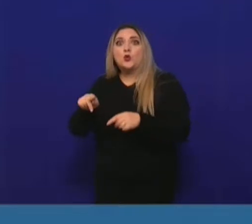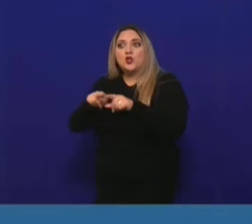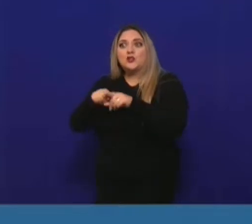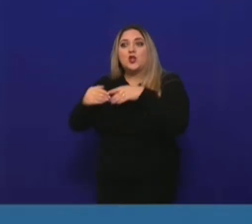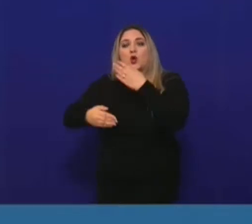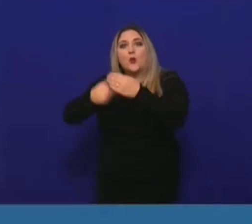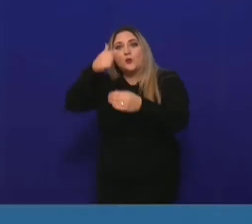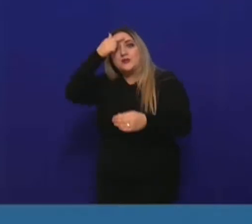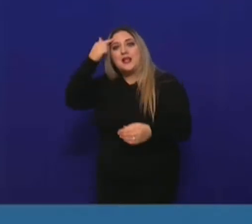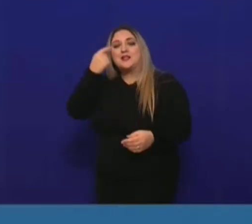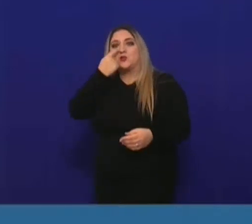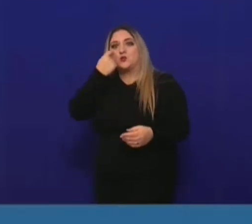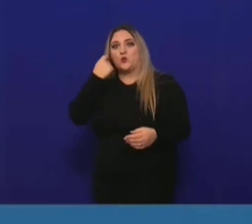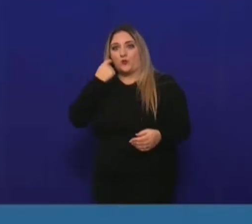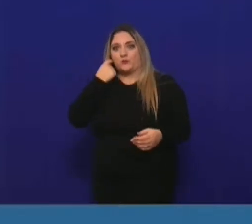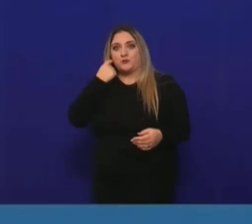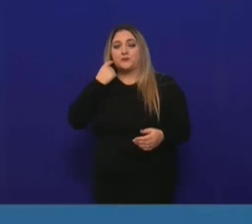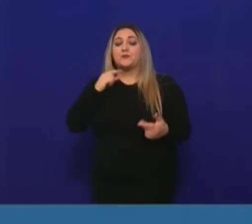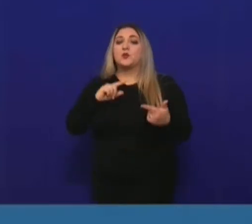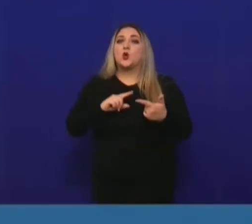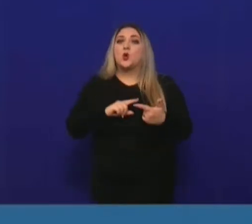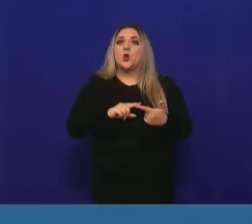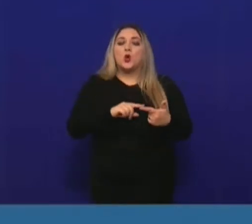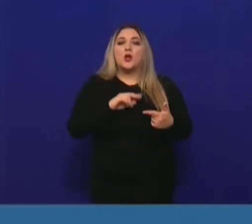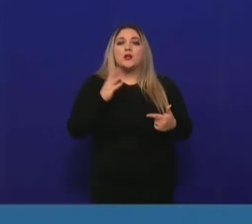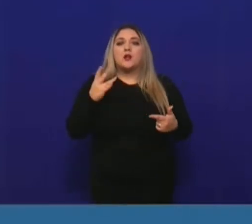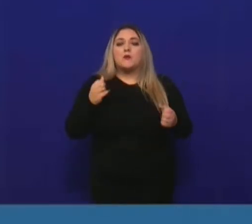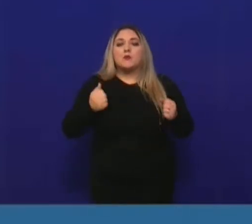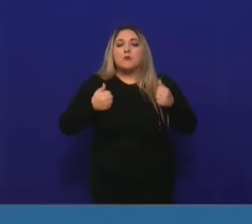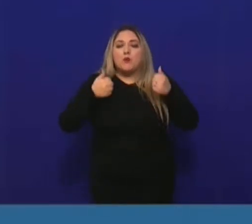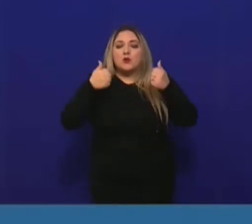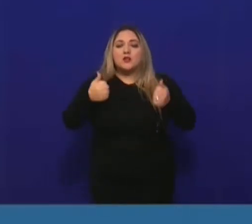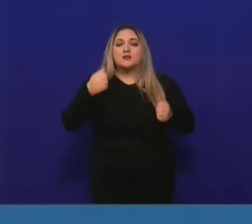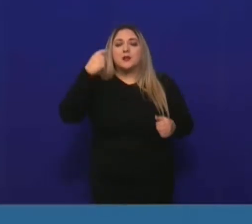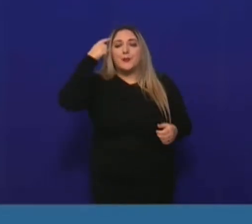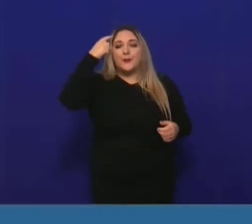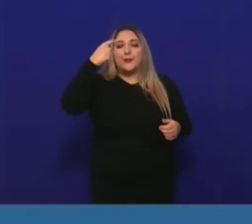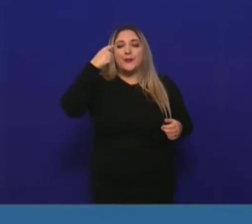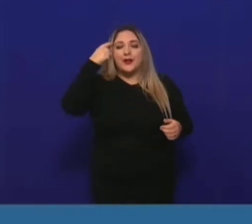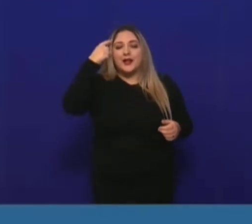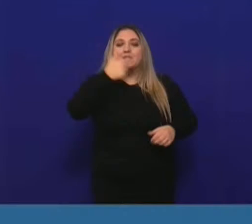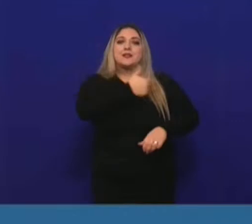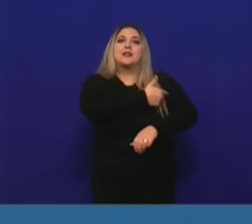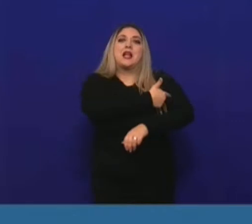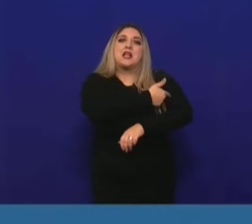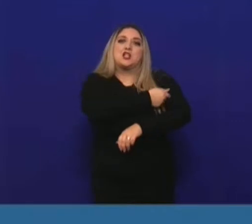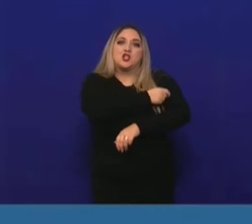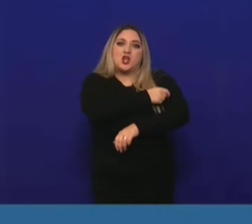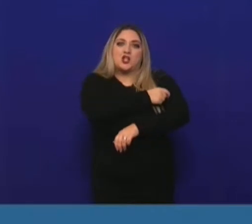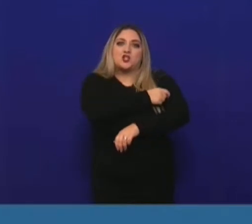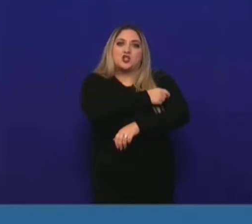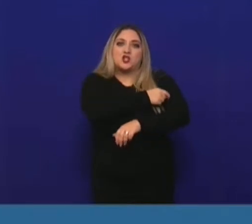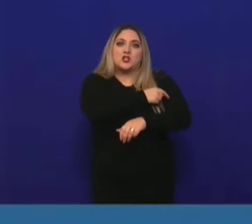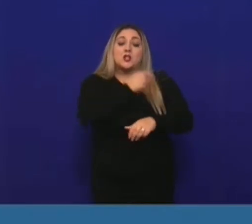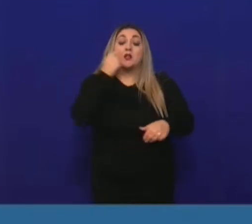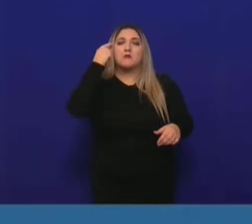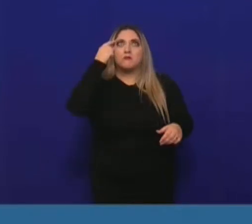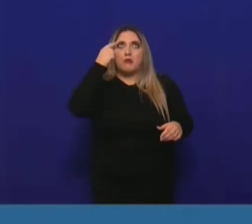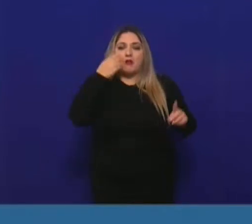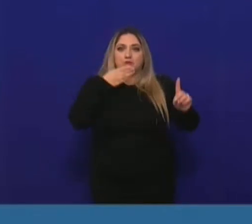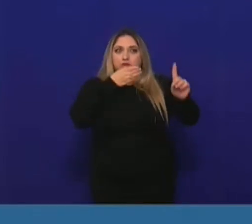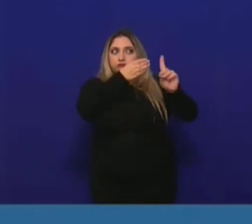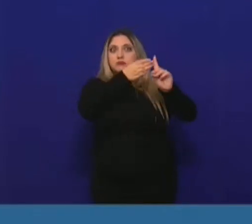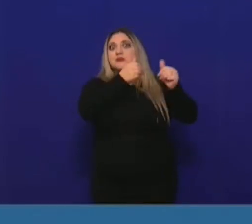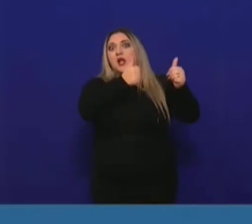isir. U kemm kien kruċjali illi l-pjan tat-tilqim innifsu ma jkun ambizzjuż imma mhux ambizzjuż iżejjed. U t-tieni